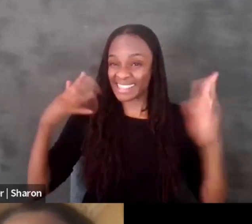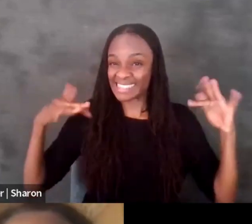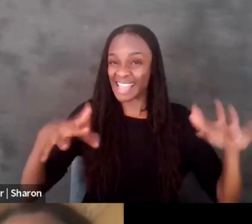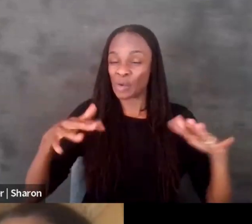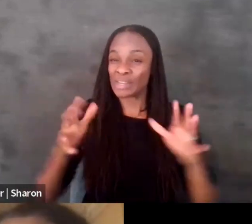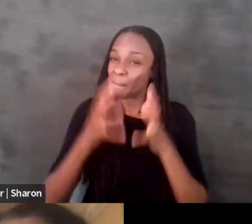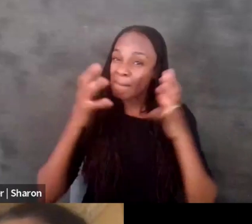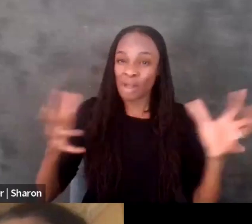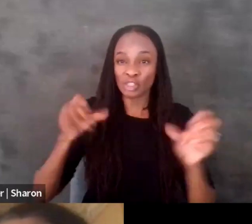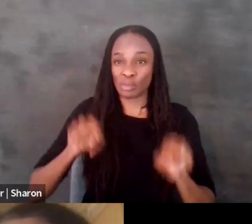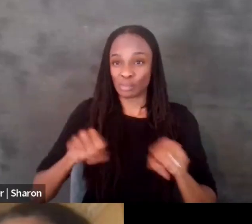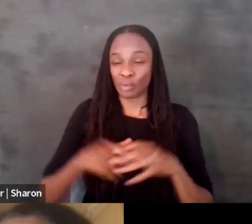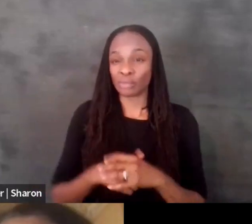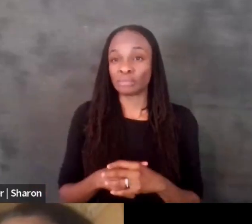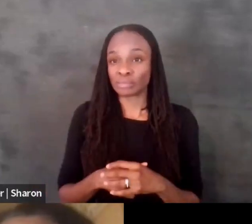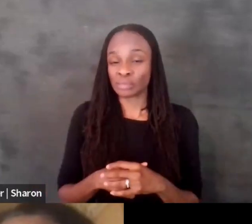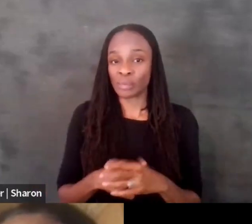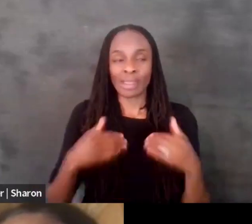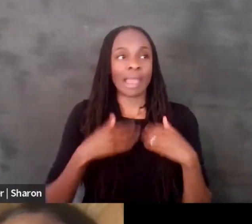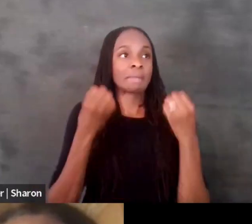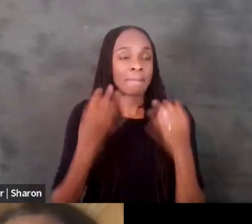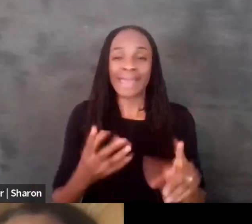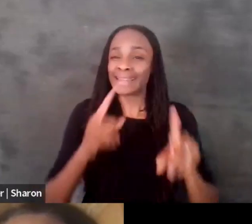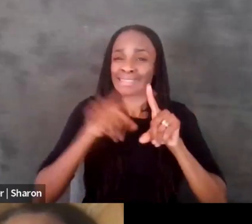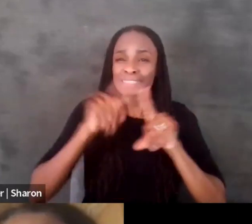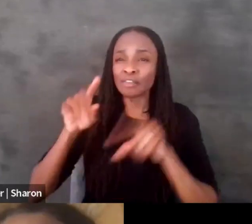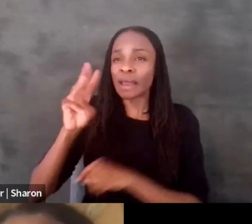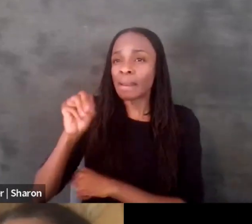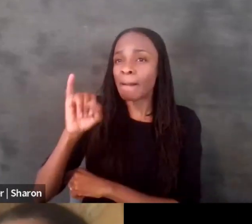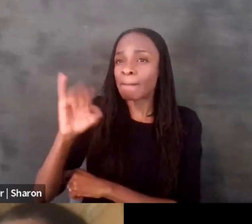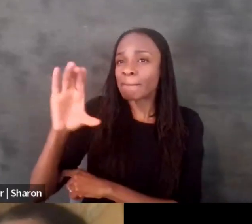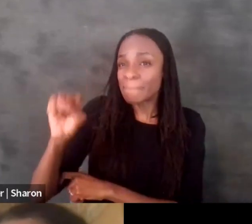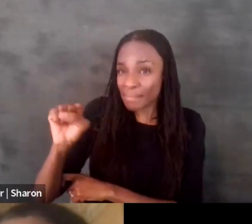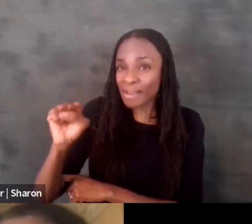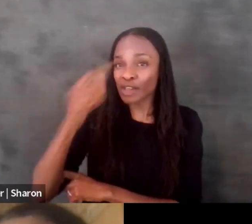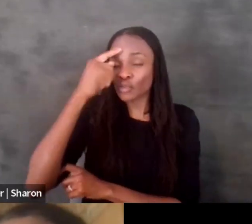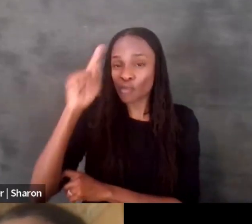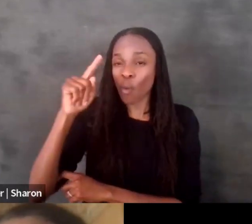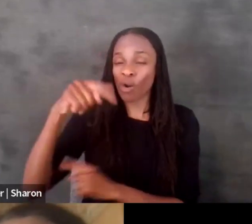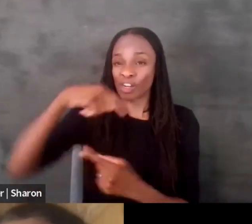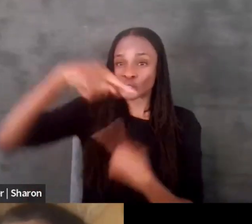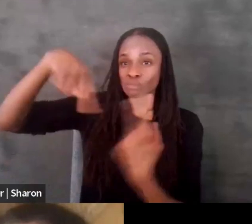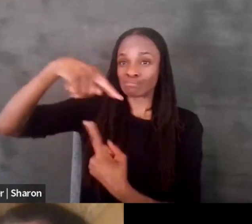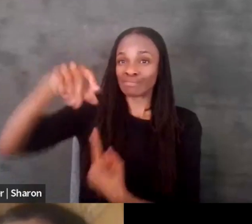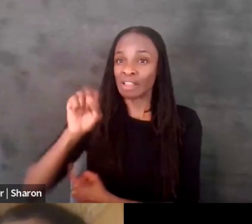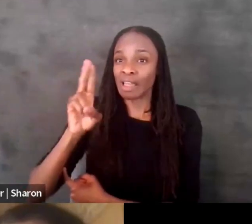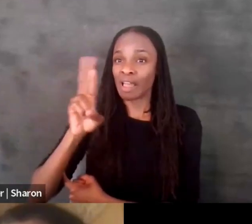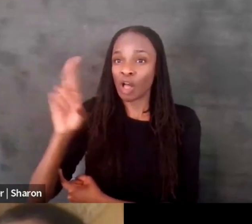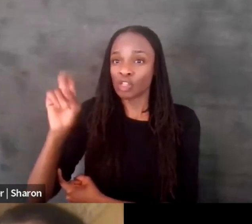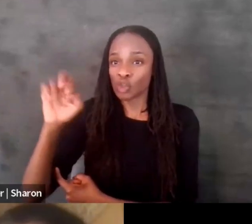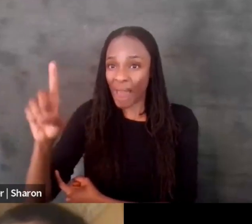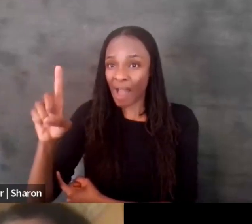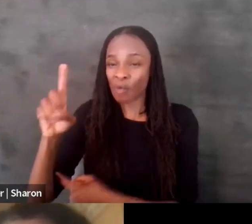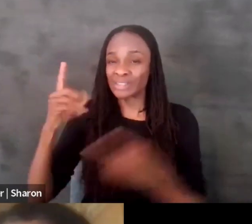possible. So we had a whole bunch of different microphones to do the surround sound, and also for the